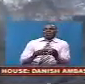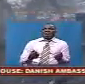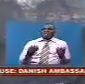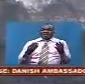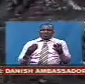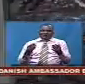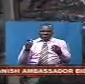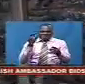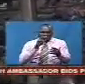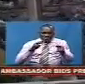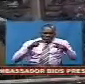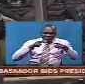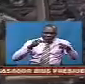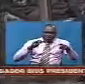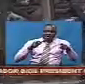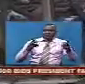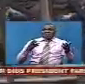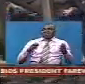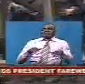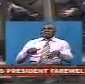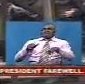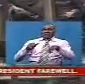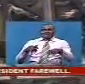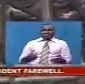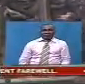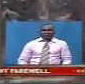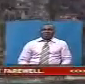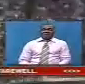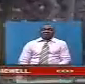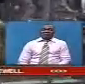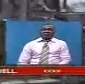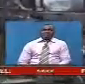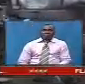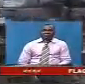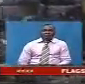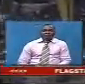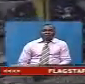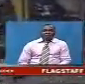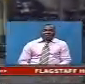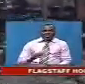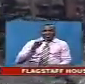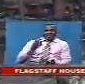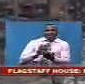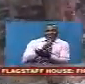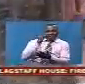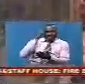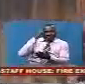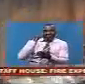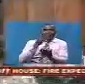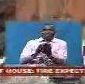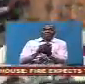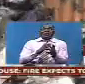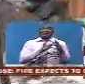The search for clues has become almost like looking for a needle in a haystack. The government of Ghana has asked